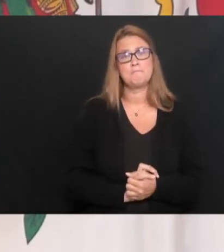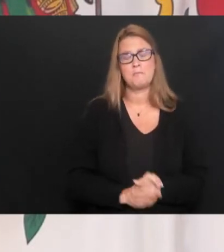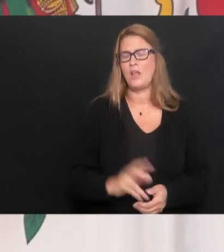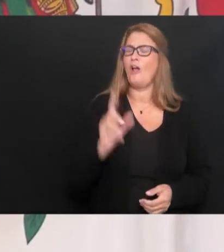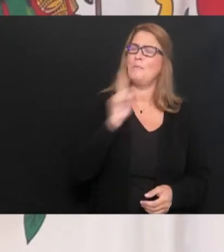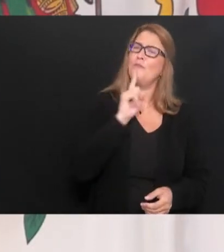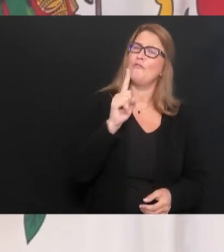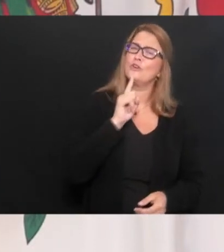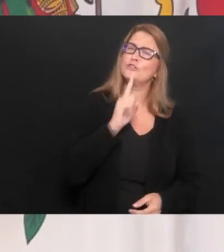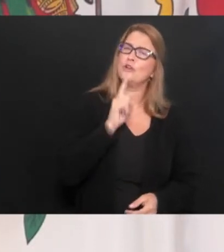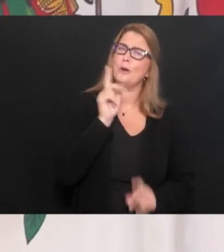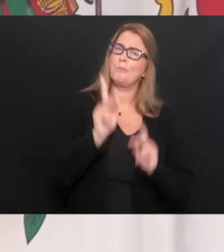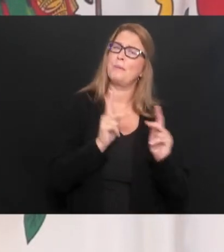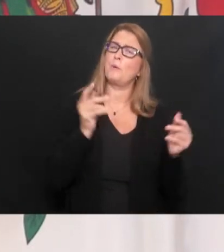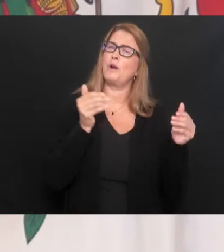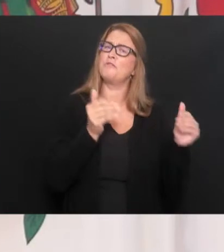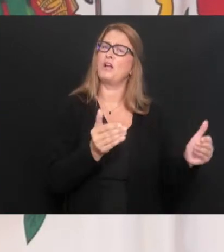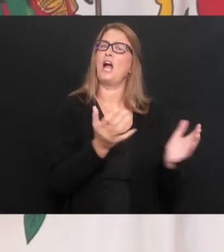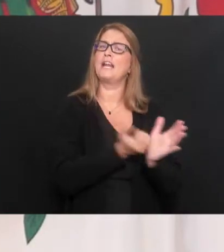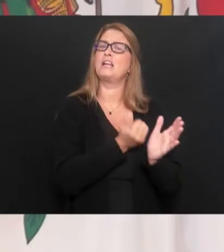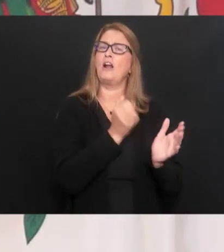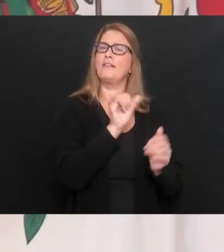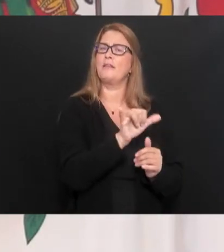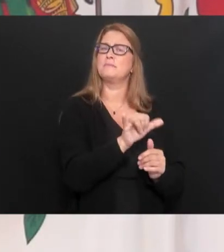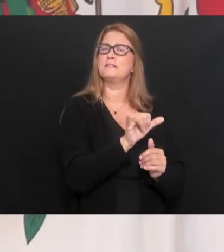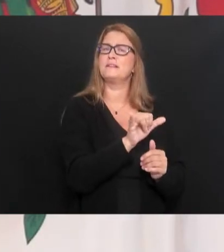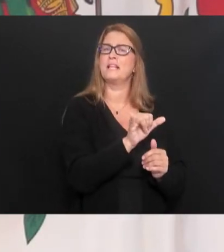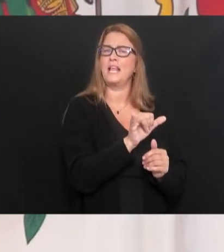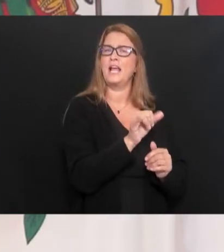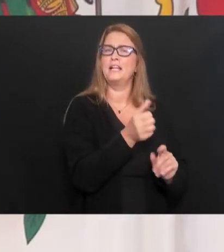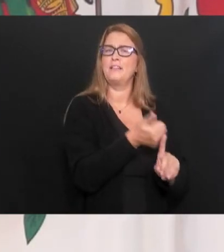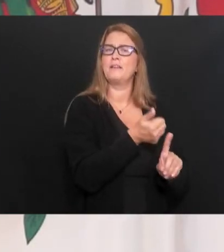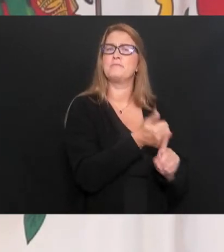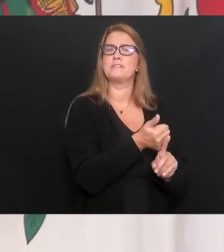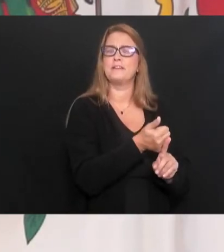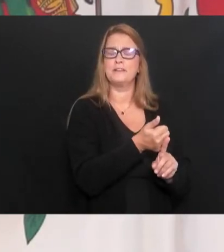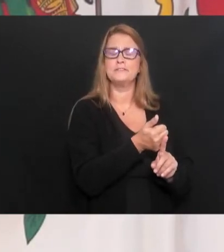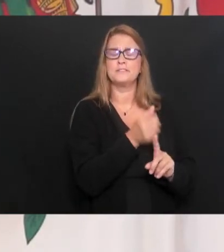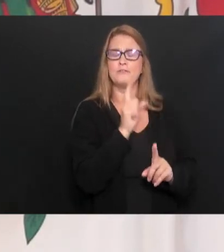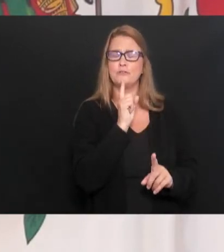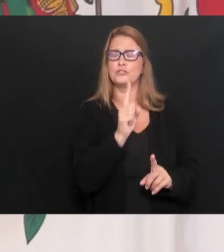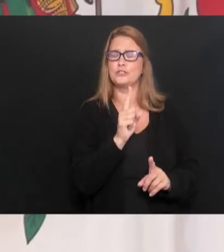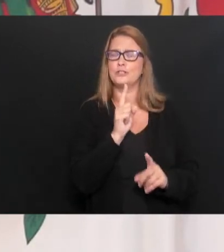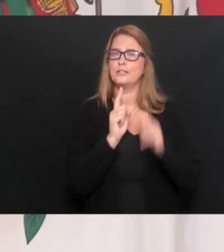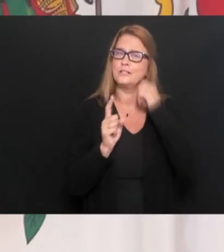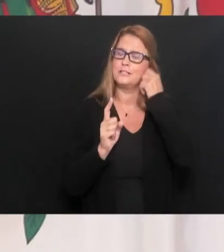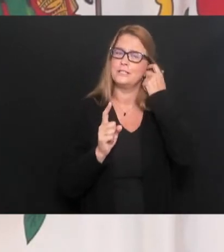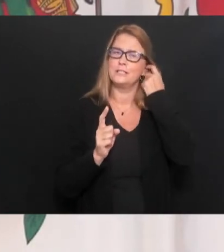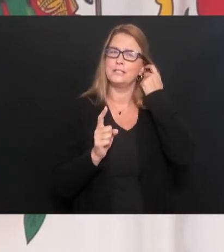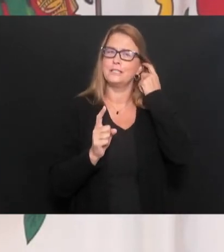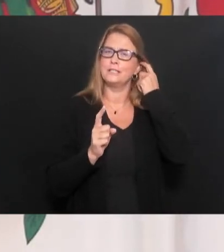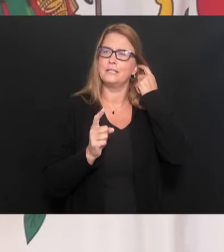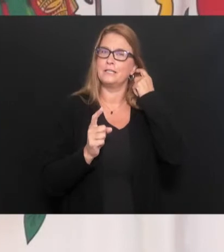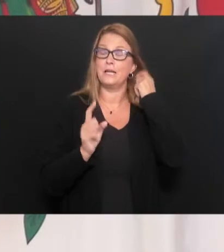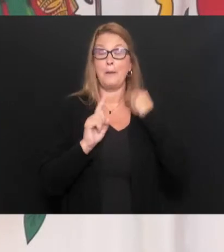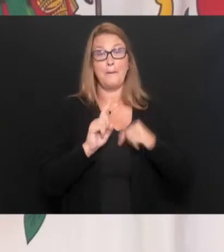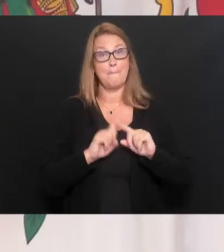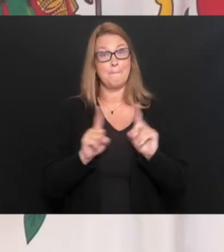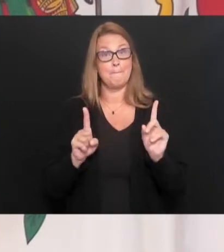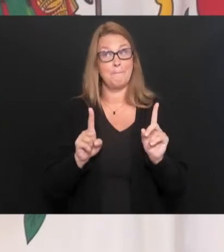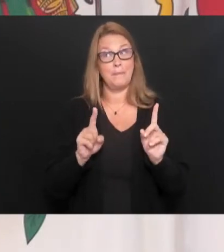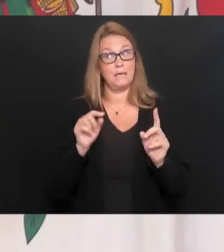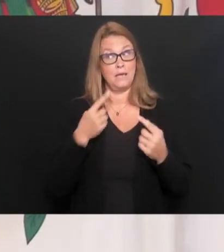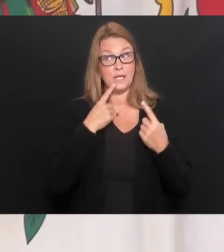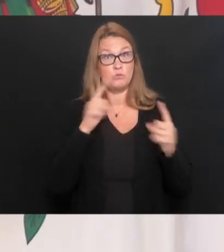any question. And some of them are getting vaccinated because we're really pumping this and really working it this way. The bottom line is it's